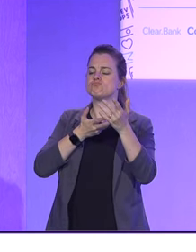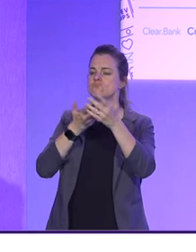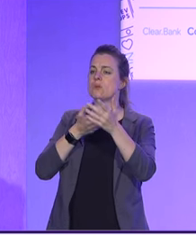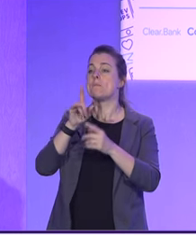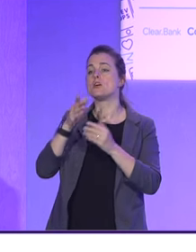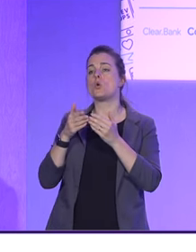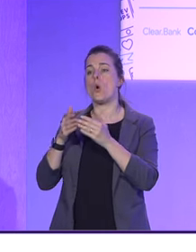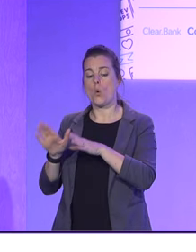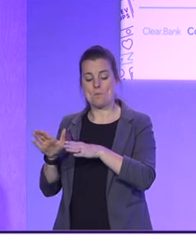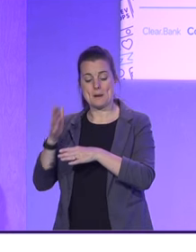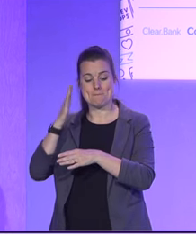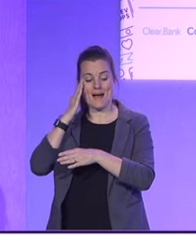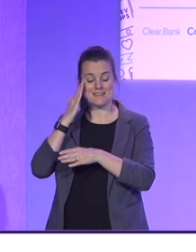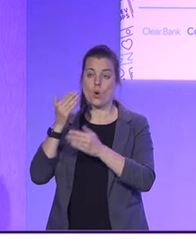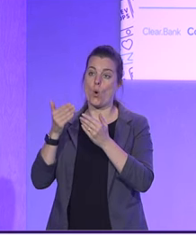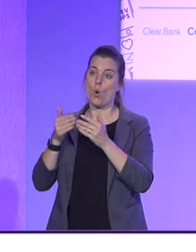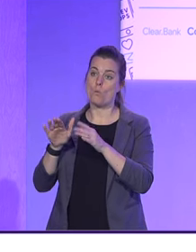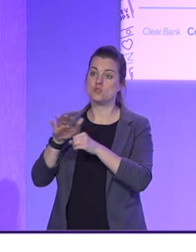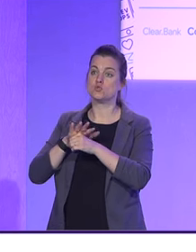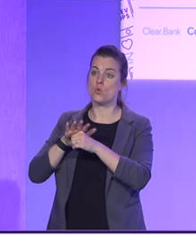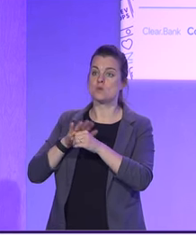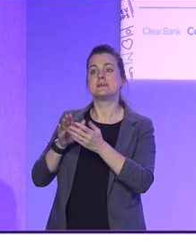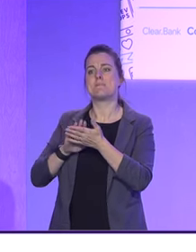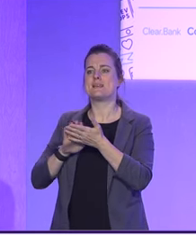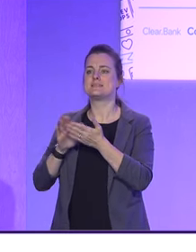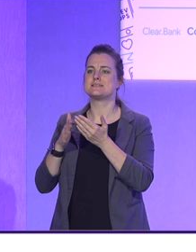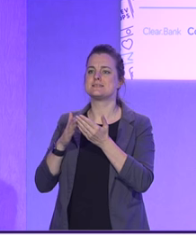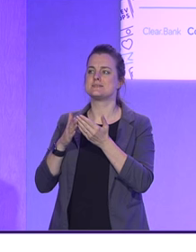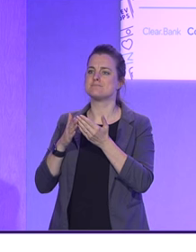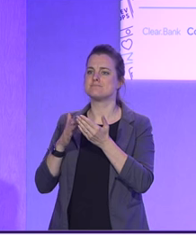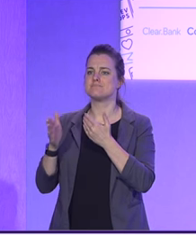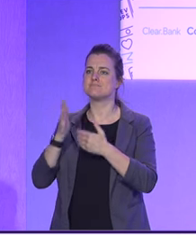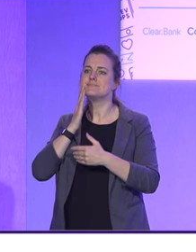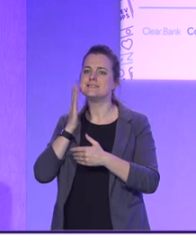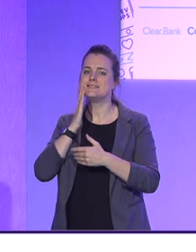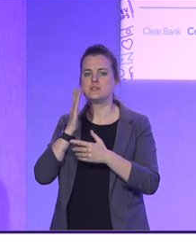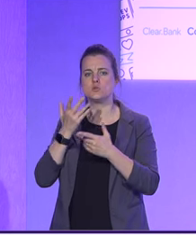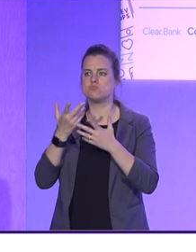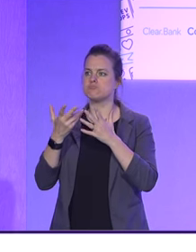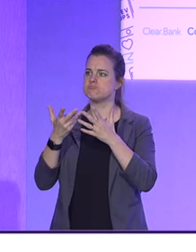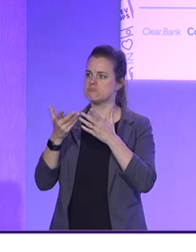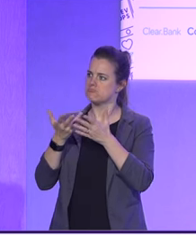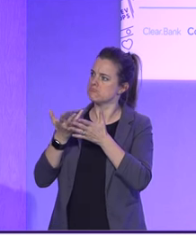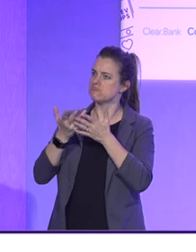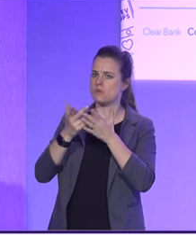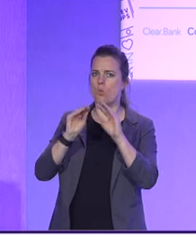this open mind, it's much difficult to happen. Okay? Sorry.